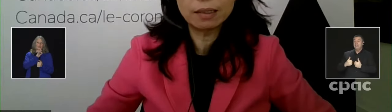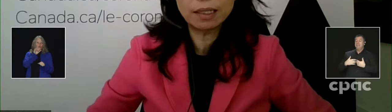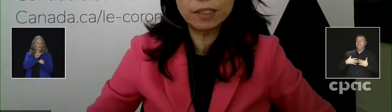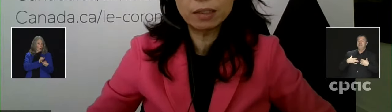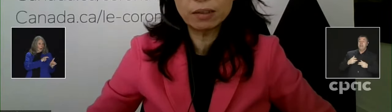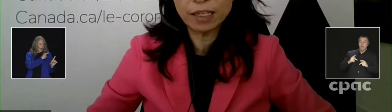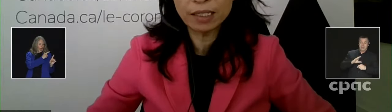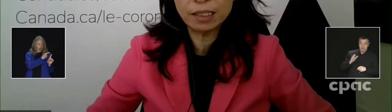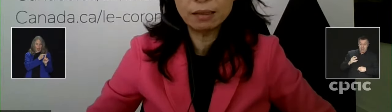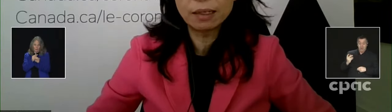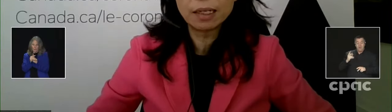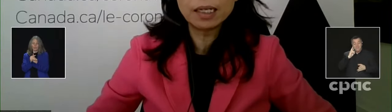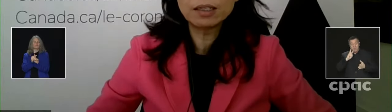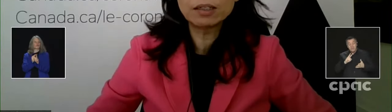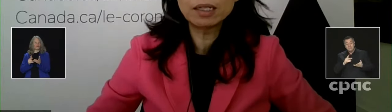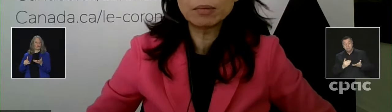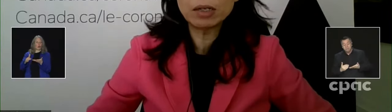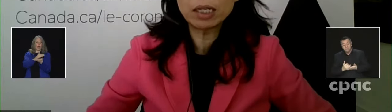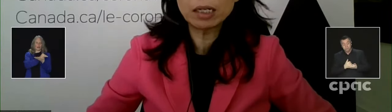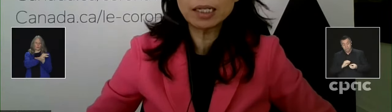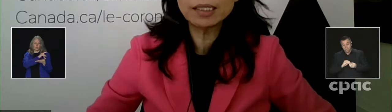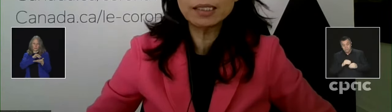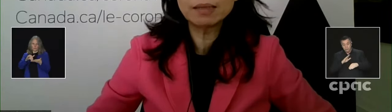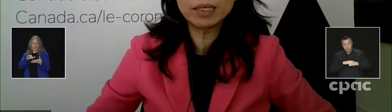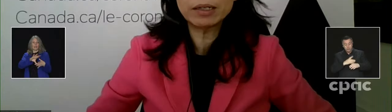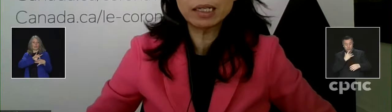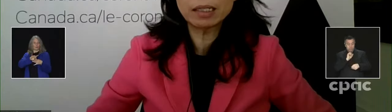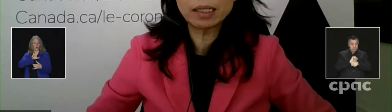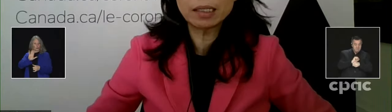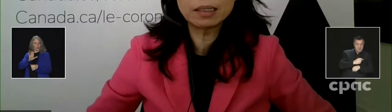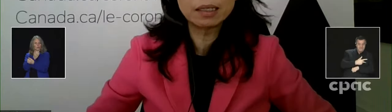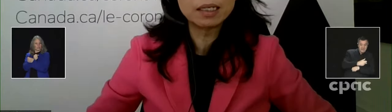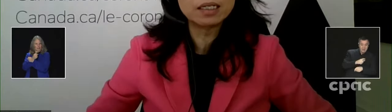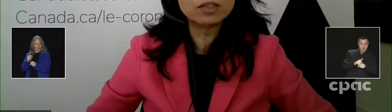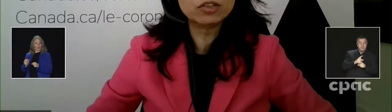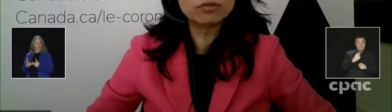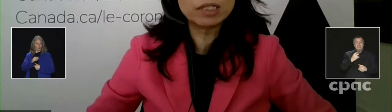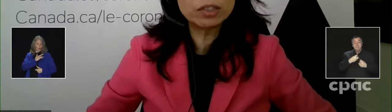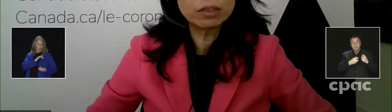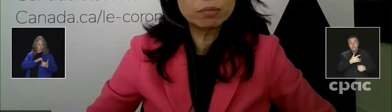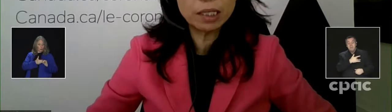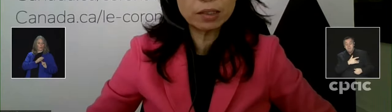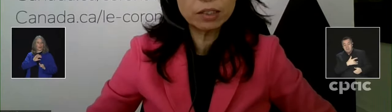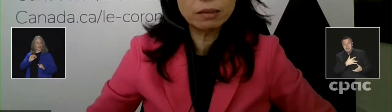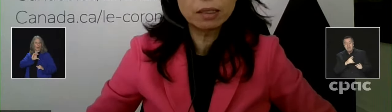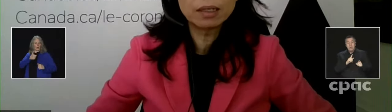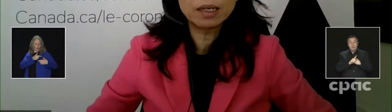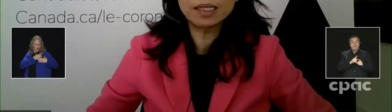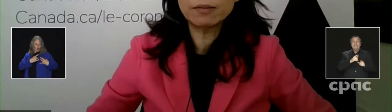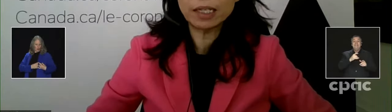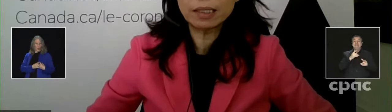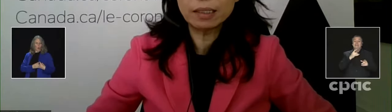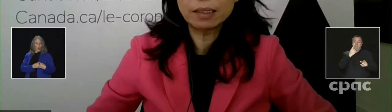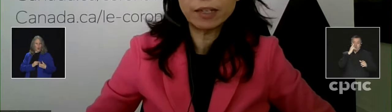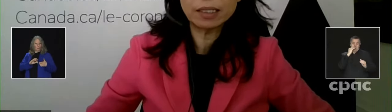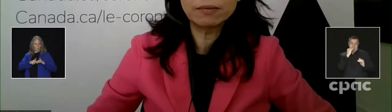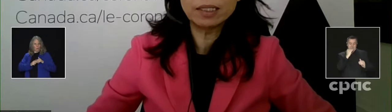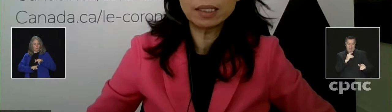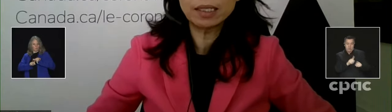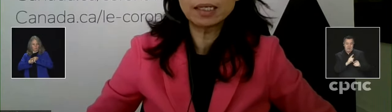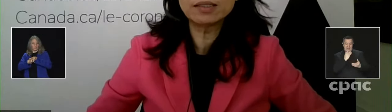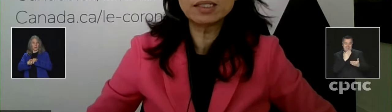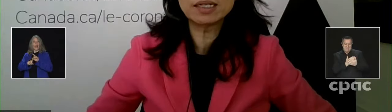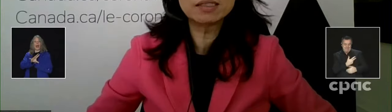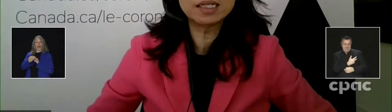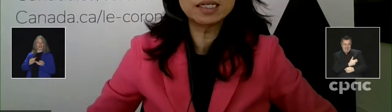data on the safety of the vaccine, including myocarditis and pericarditis, the duration of protection, and the vaccine's